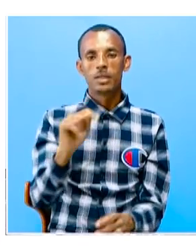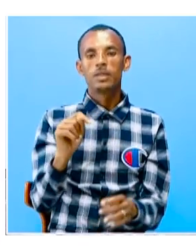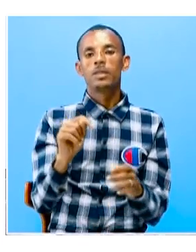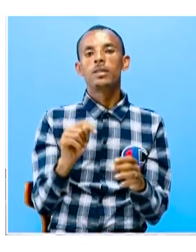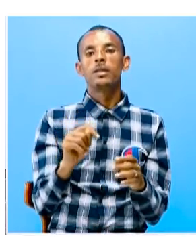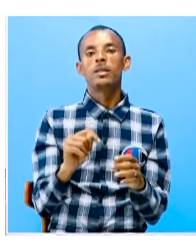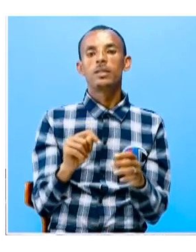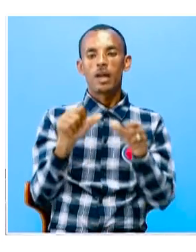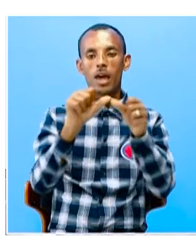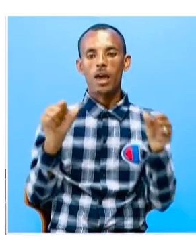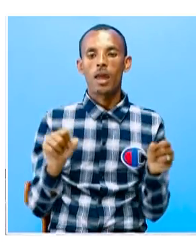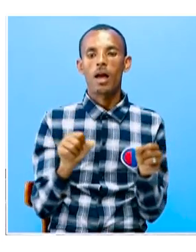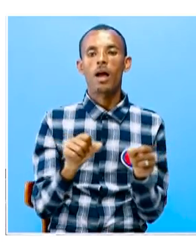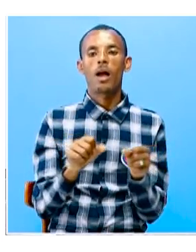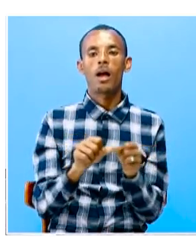area